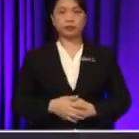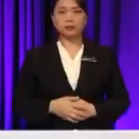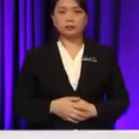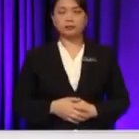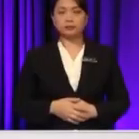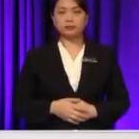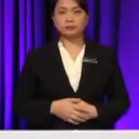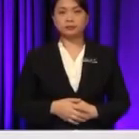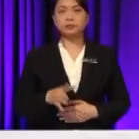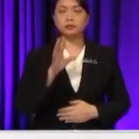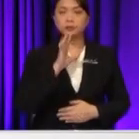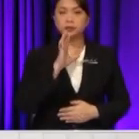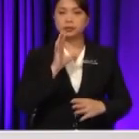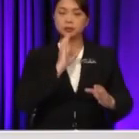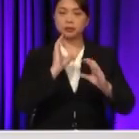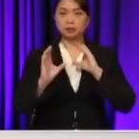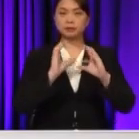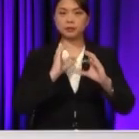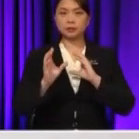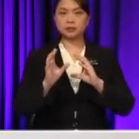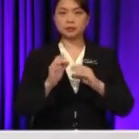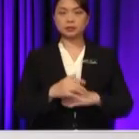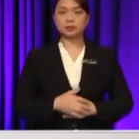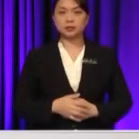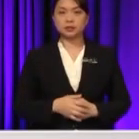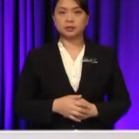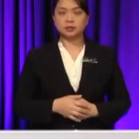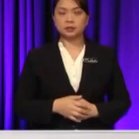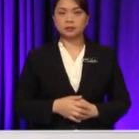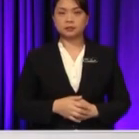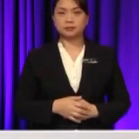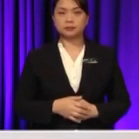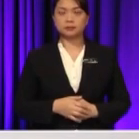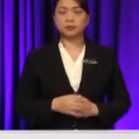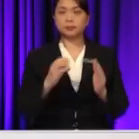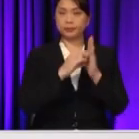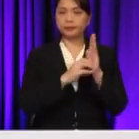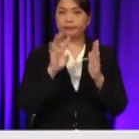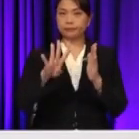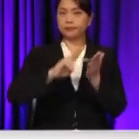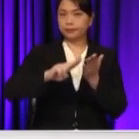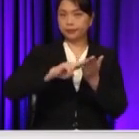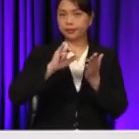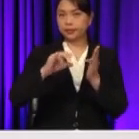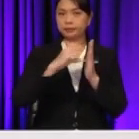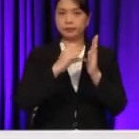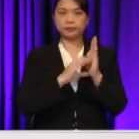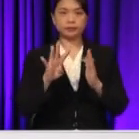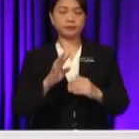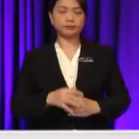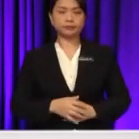Spoken competition. Conversation. Also give you a better chance of keeping your personal life